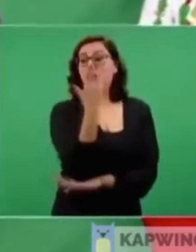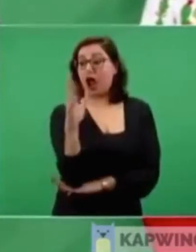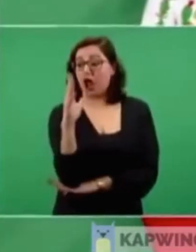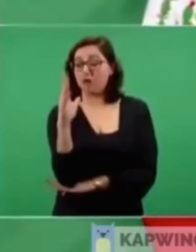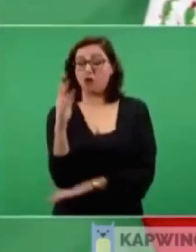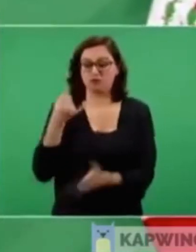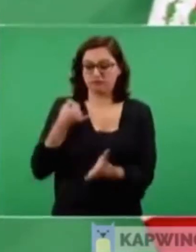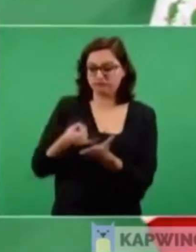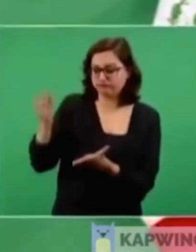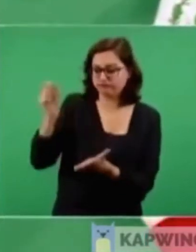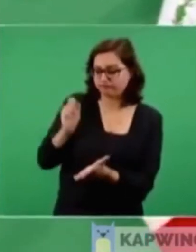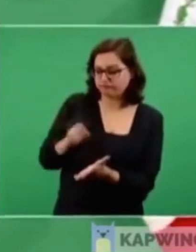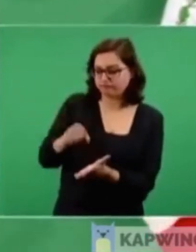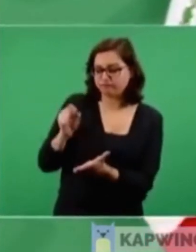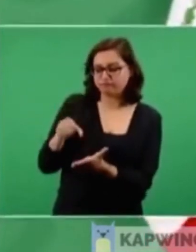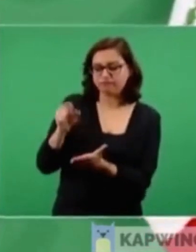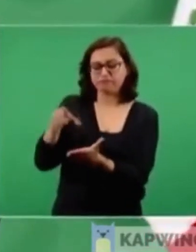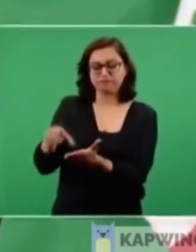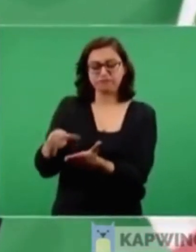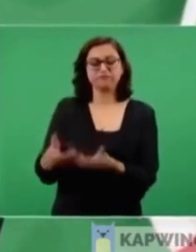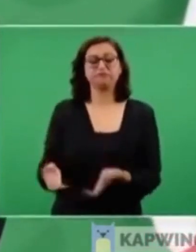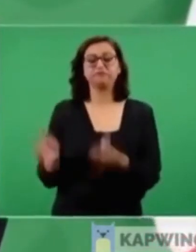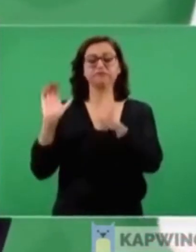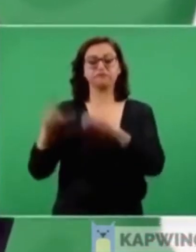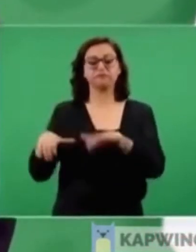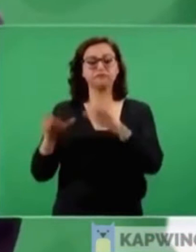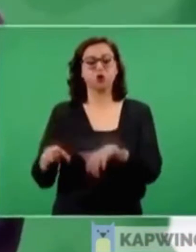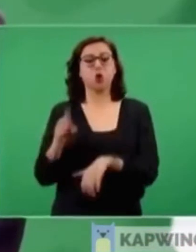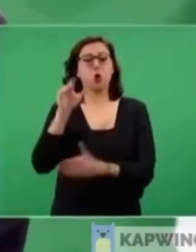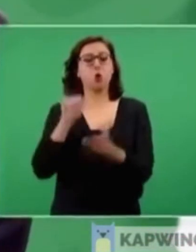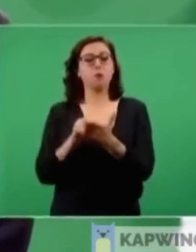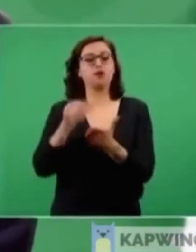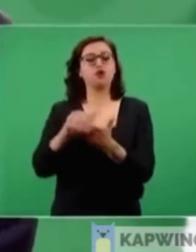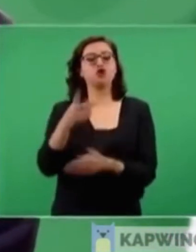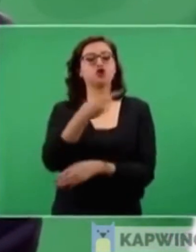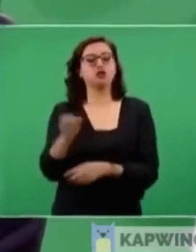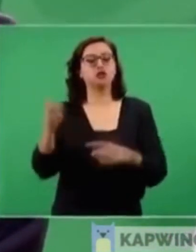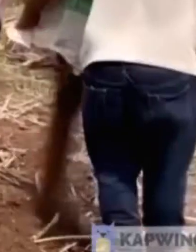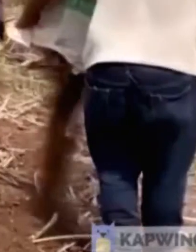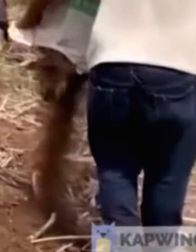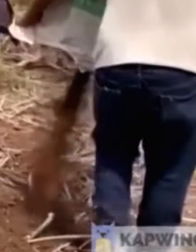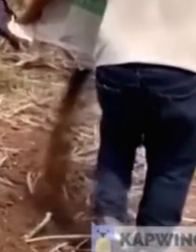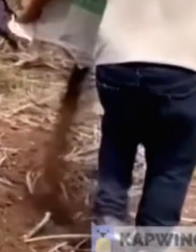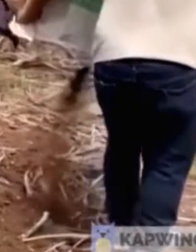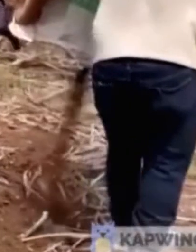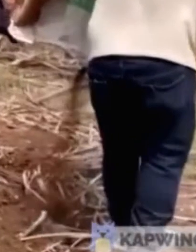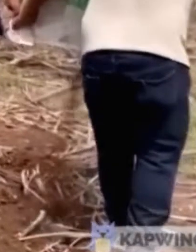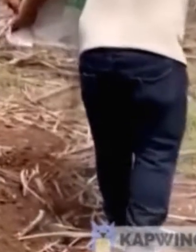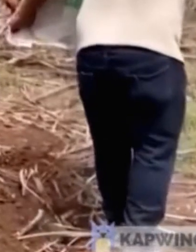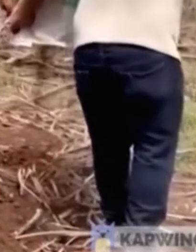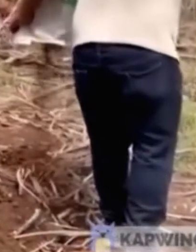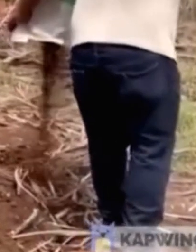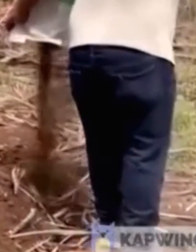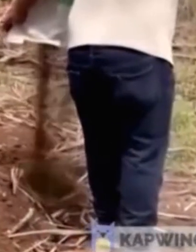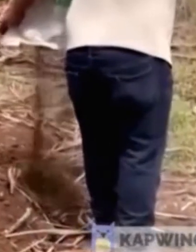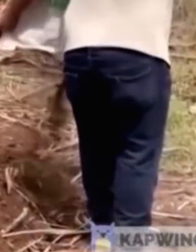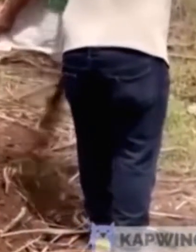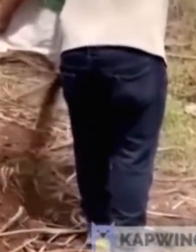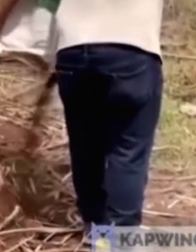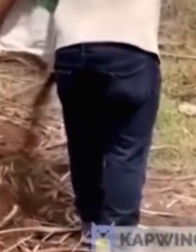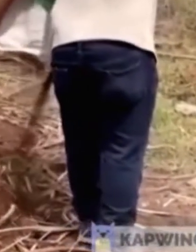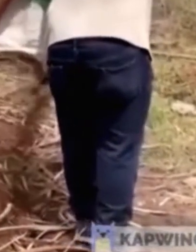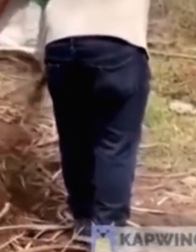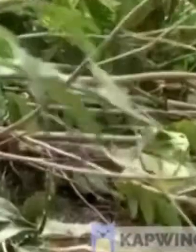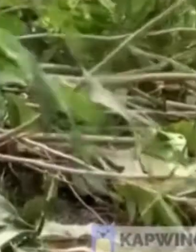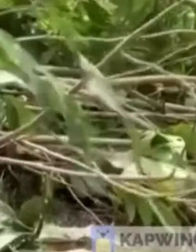after another three or four years, they could obtain residency in the United States or dual nationality. Obrador said the proposed pathway to